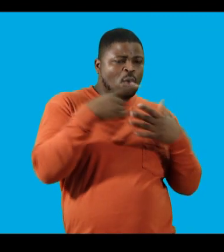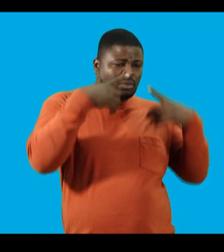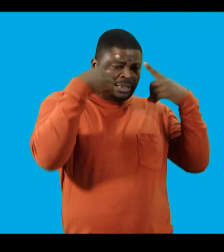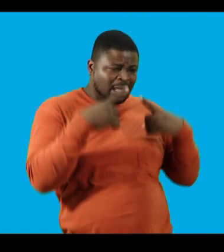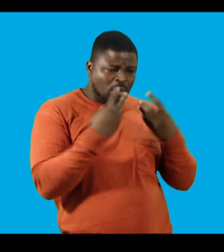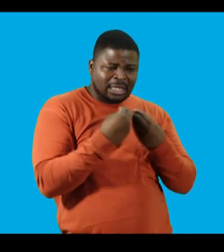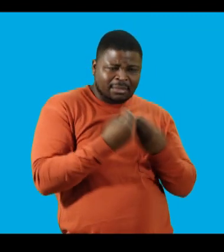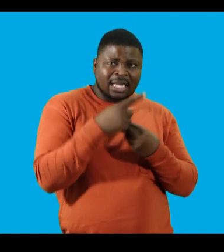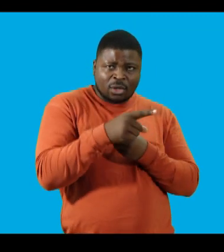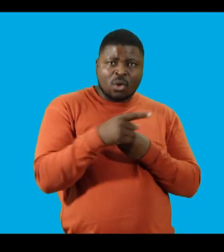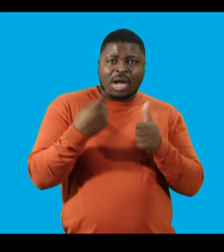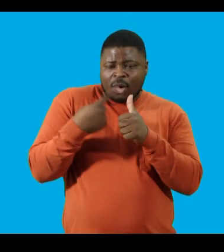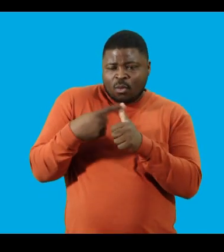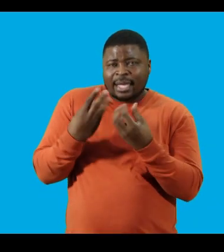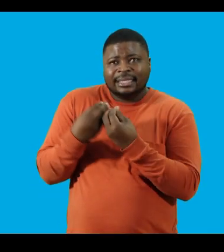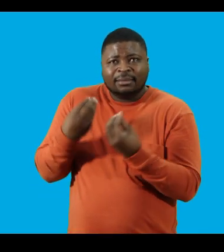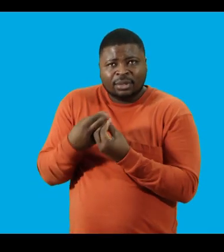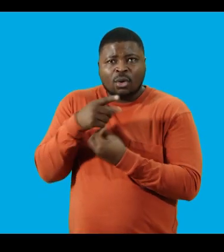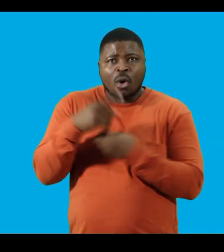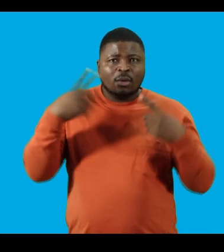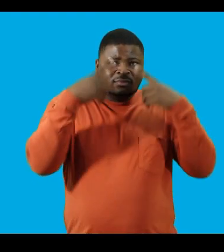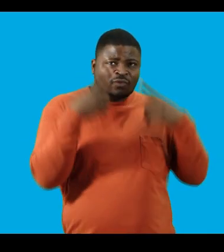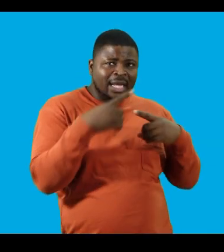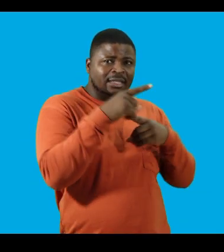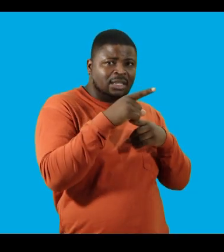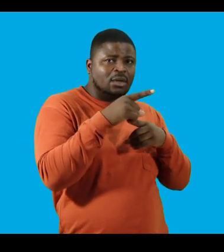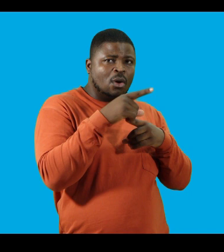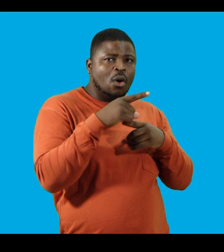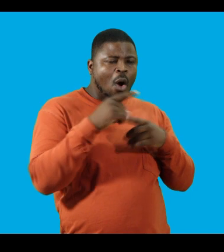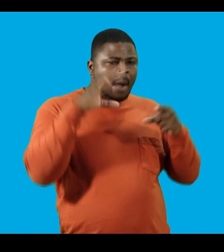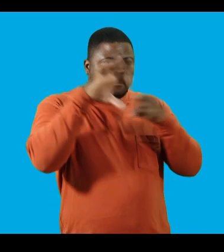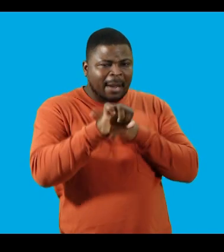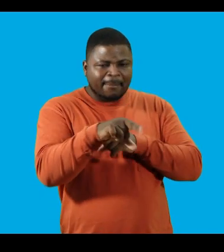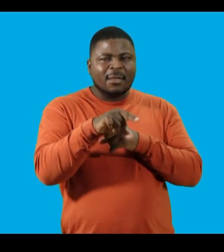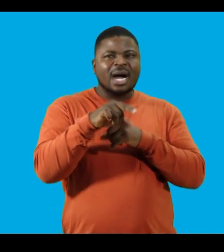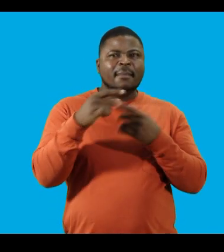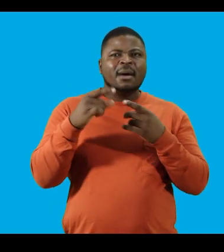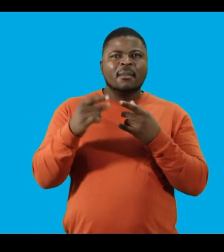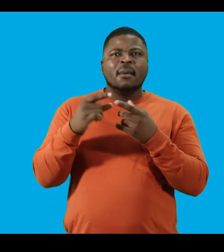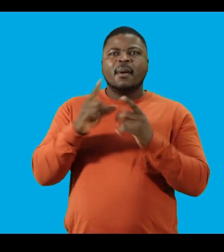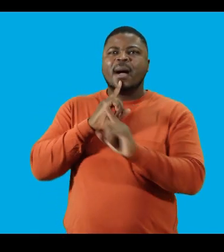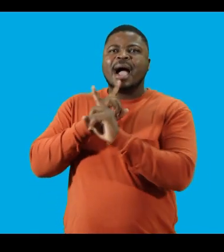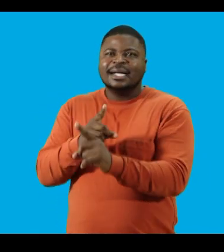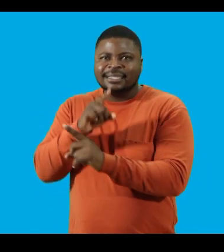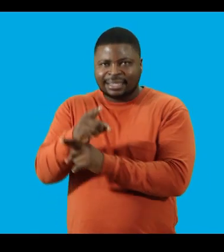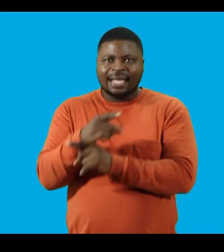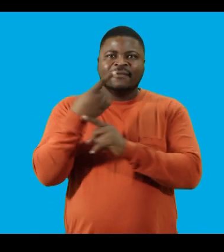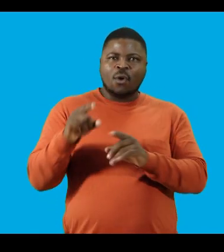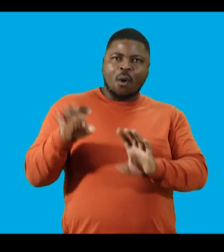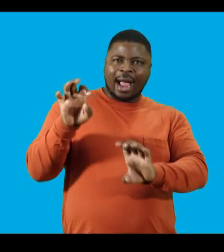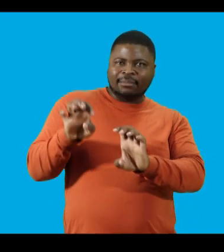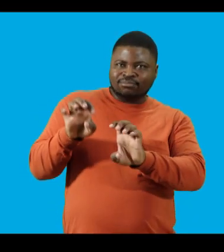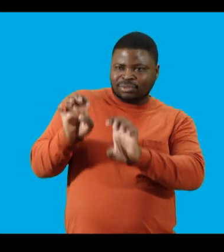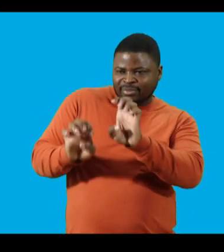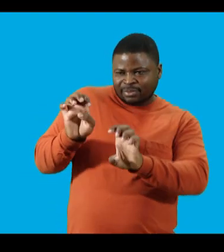calculate something or to discover the answer by examining evidence. Discuss,